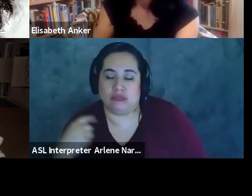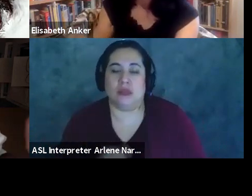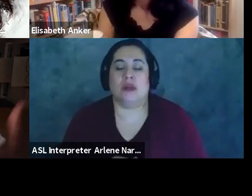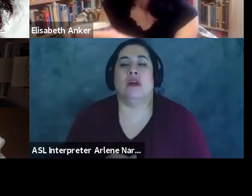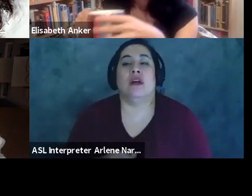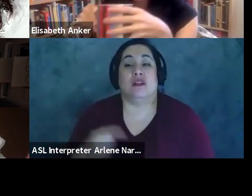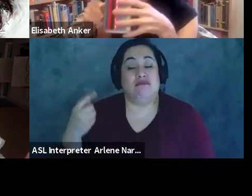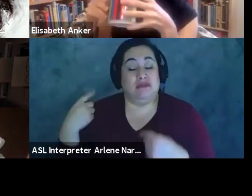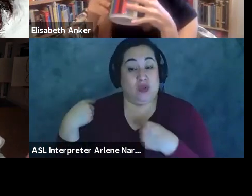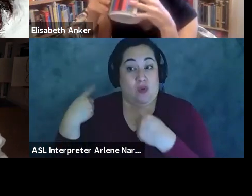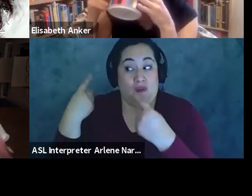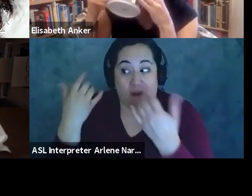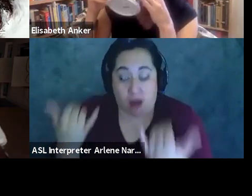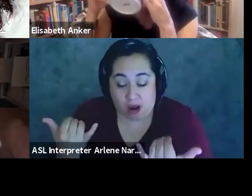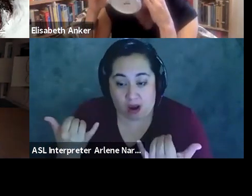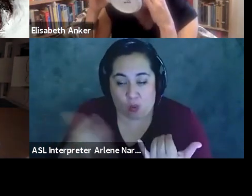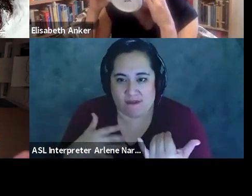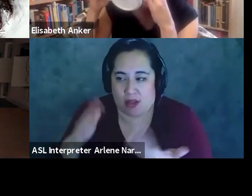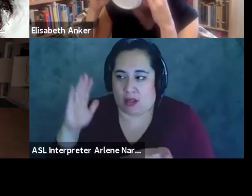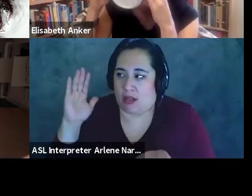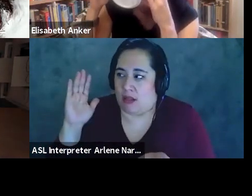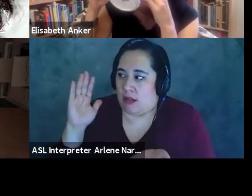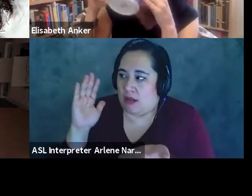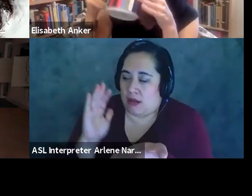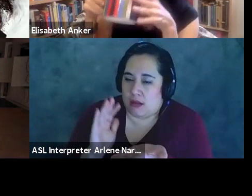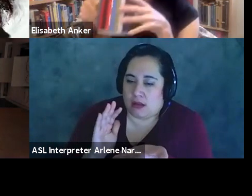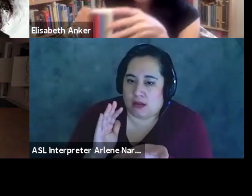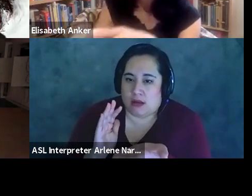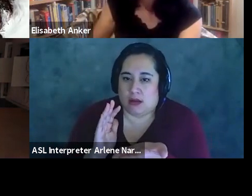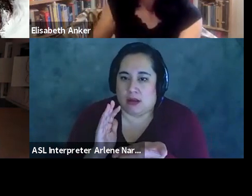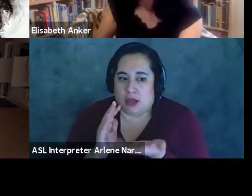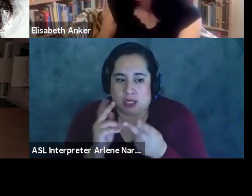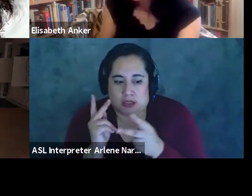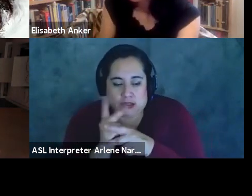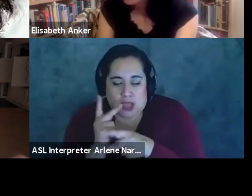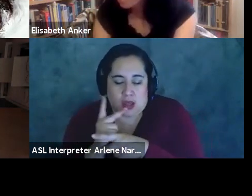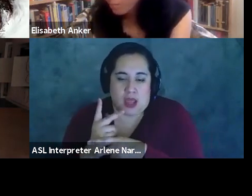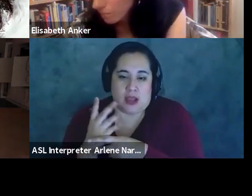So far, so that we are reduced nowadays to calculating